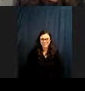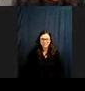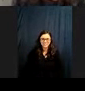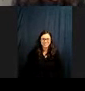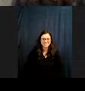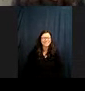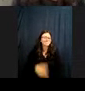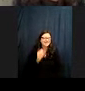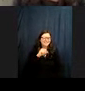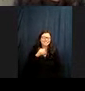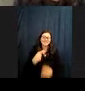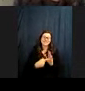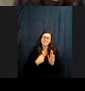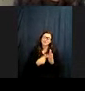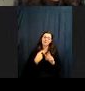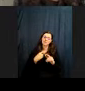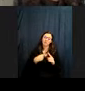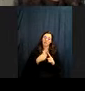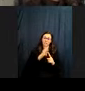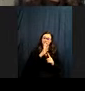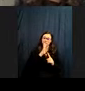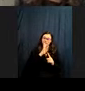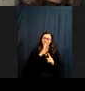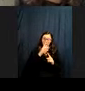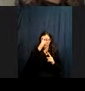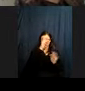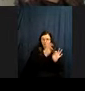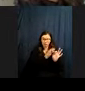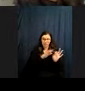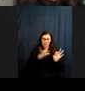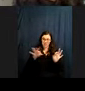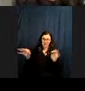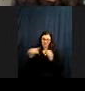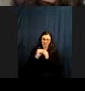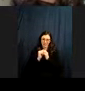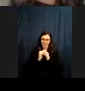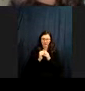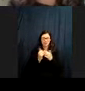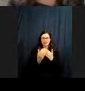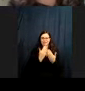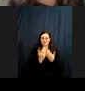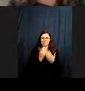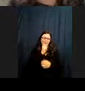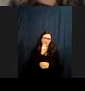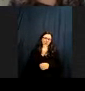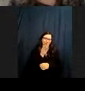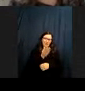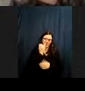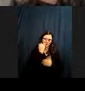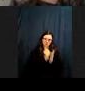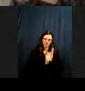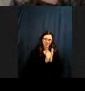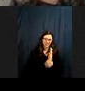Yeah, I mean, sometimes when we speak, we run thoughts together, despite the fact that there might be a period there if we were writing it